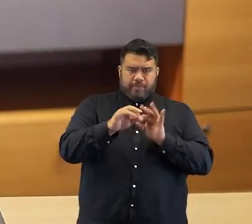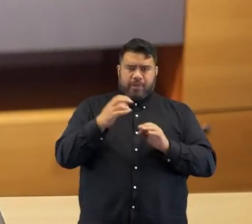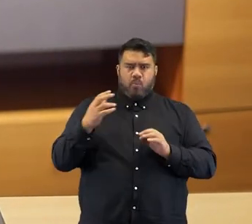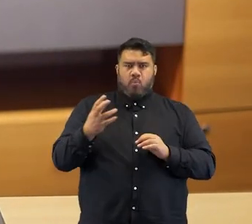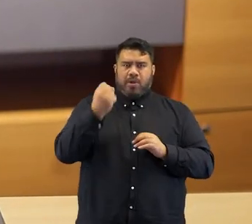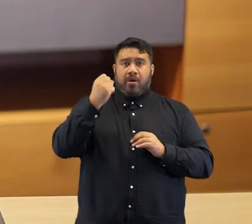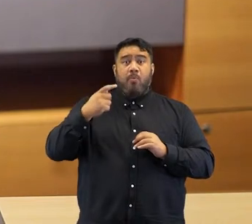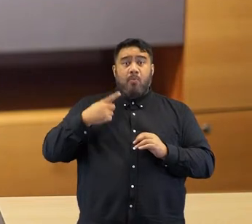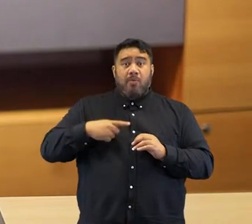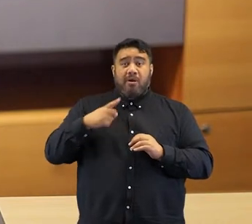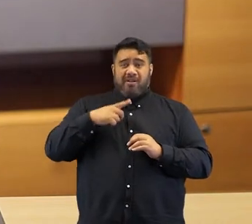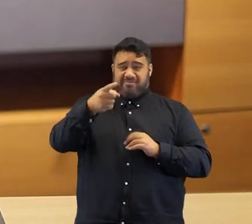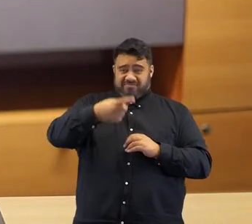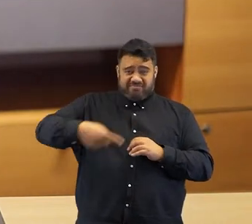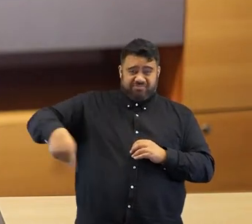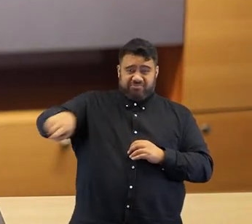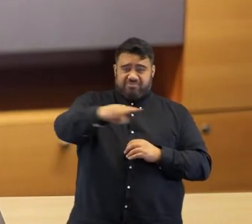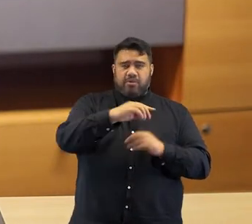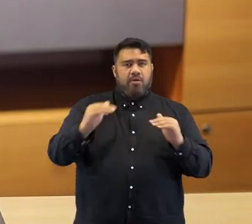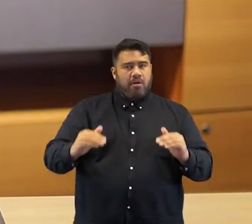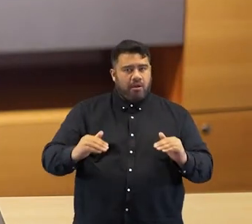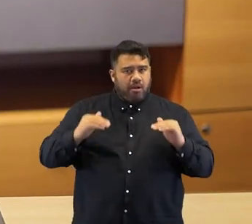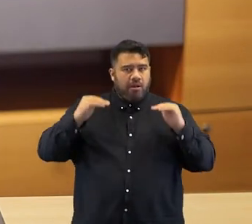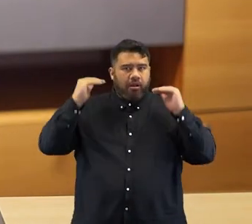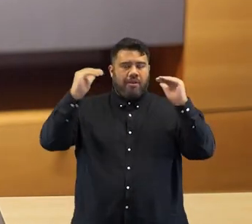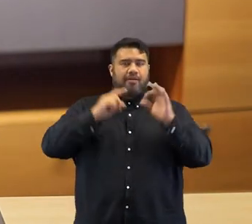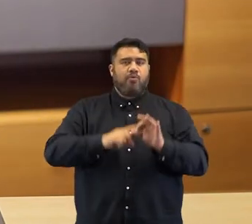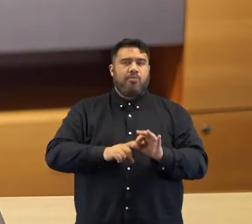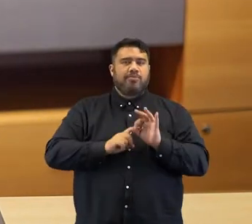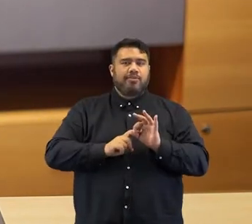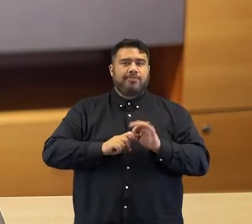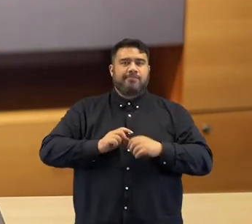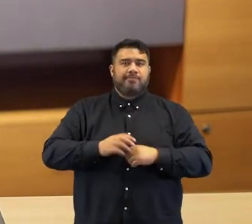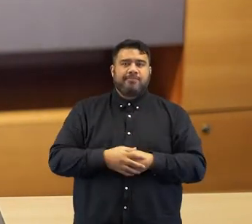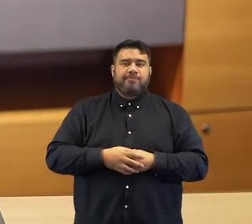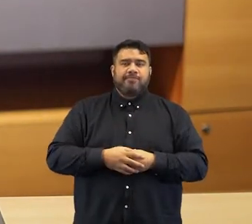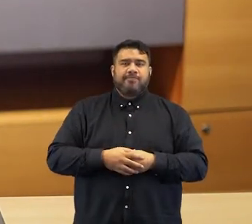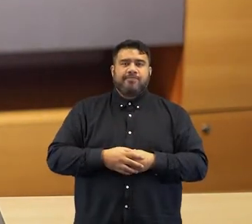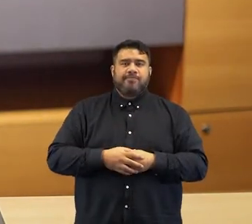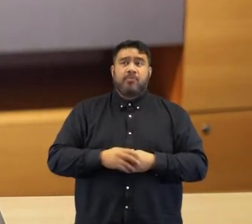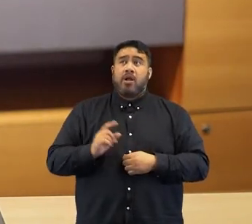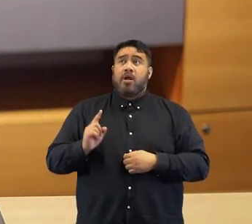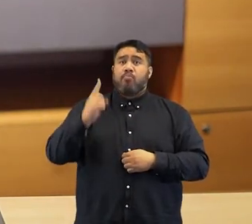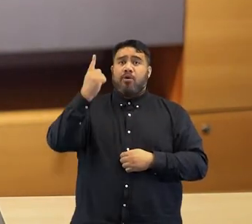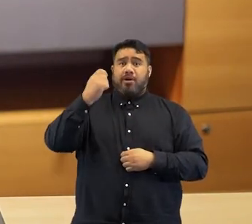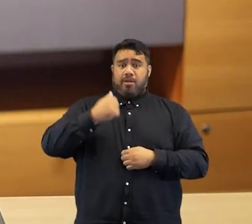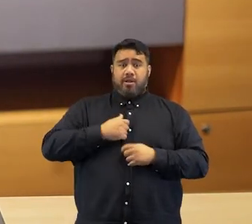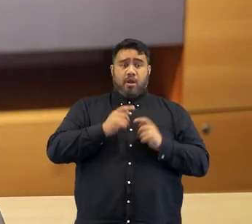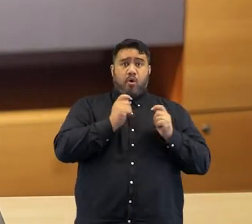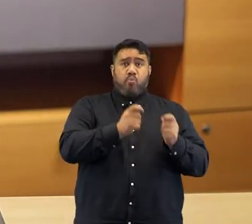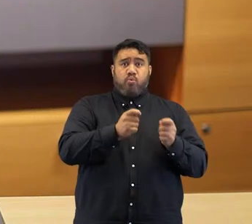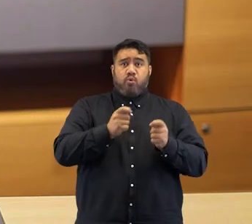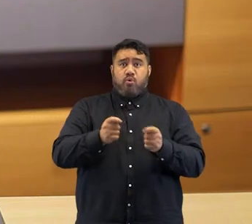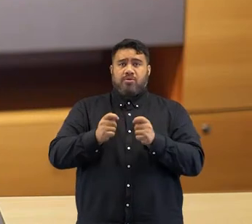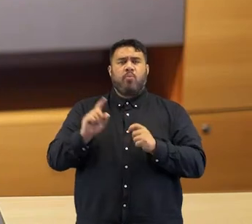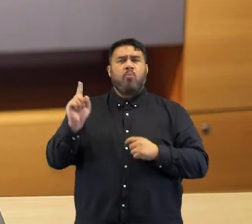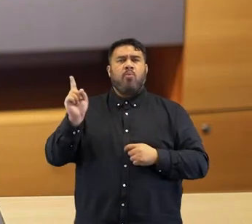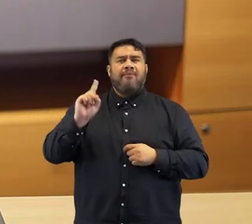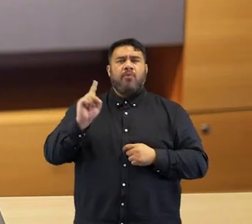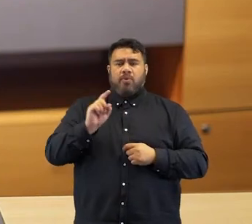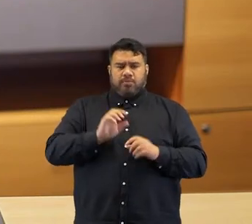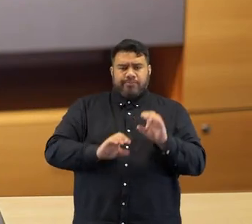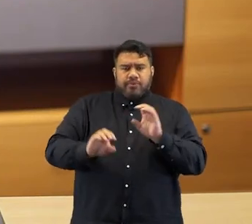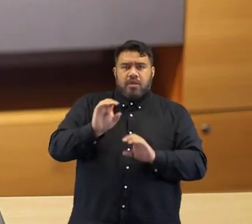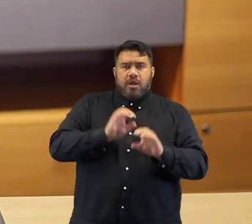would have been a very challenging task with the very high calibre of applicants. The Prime Minister's Science Prize